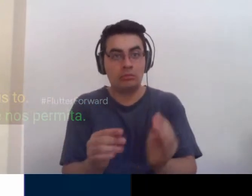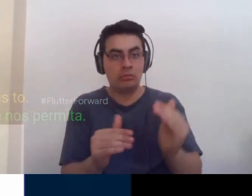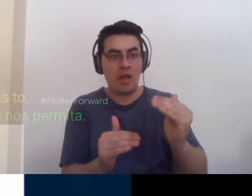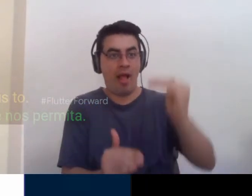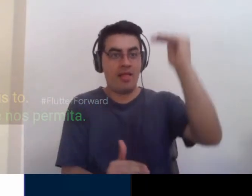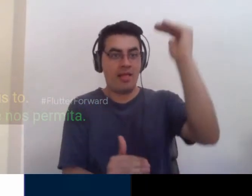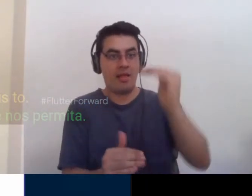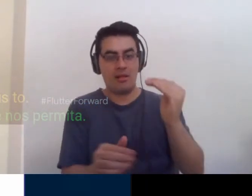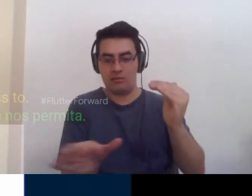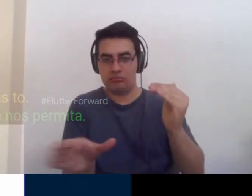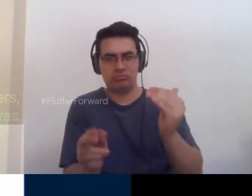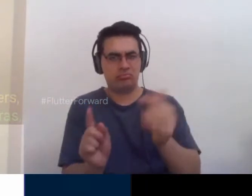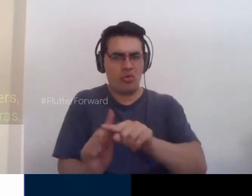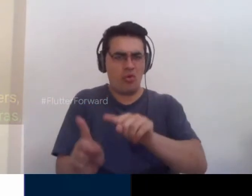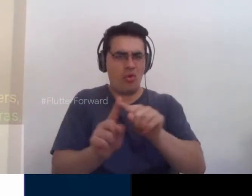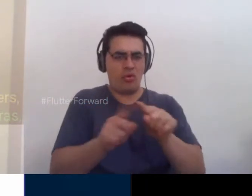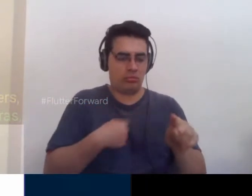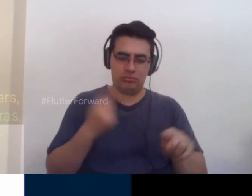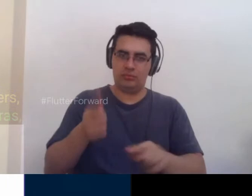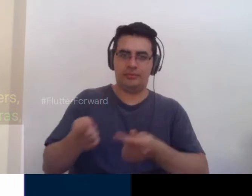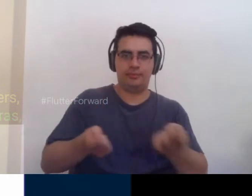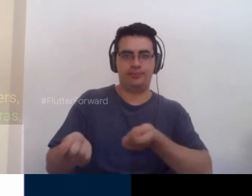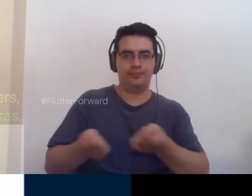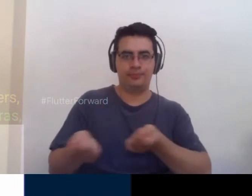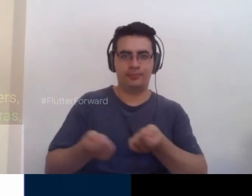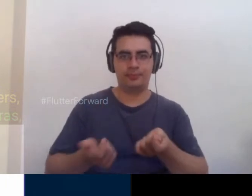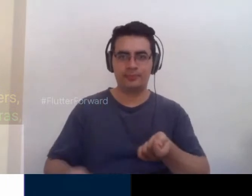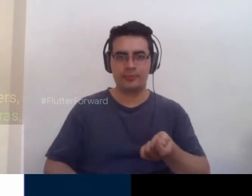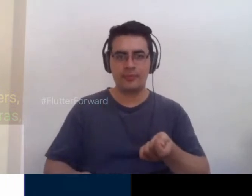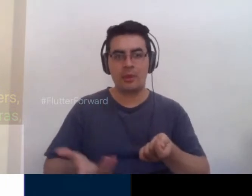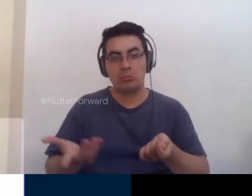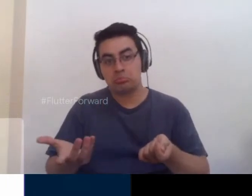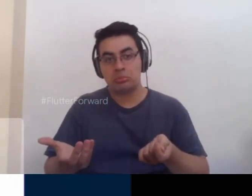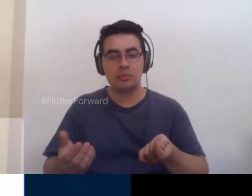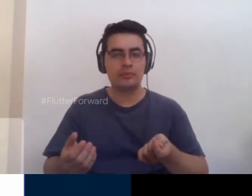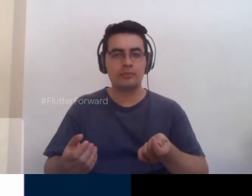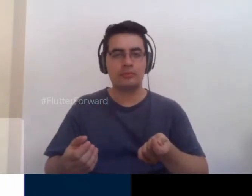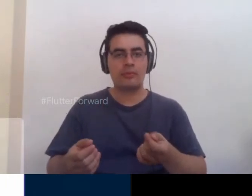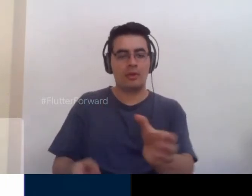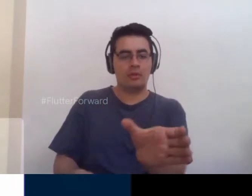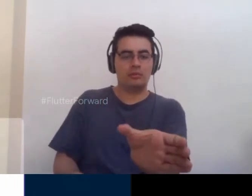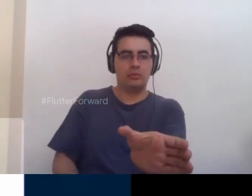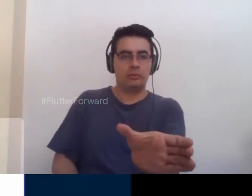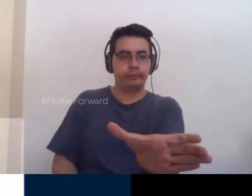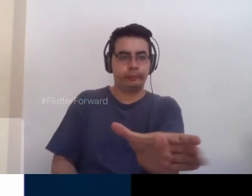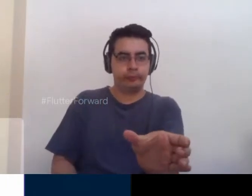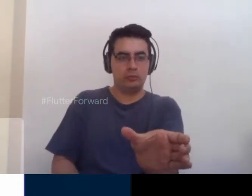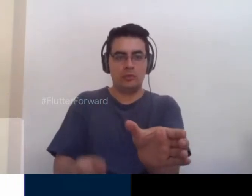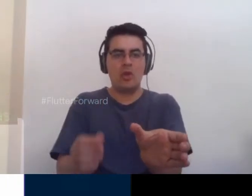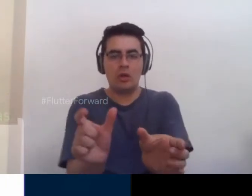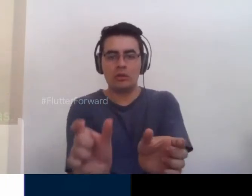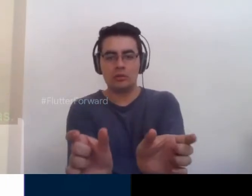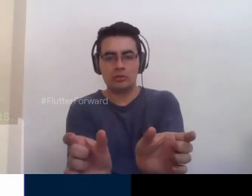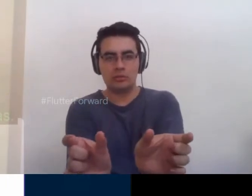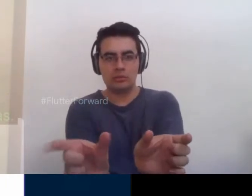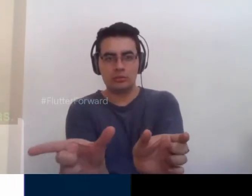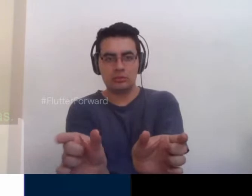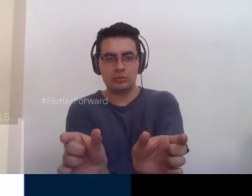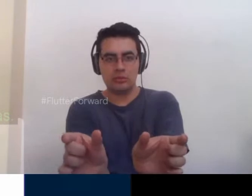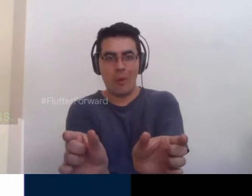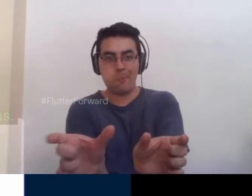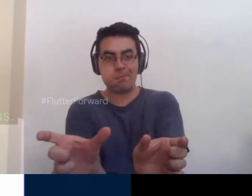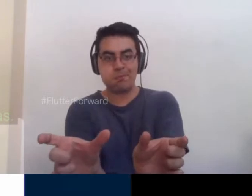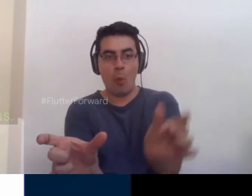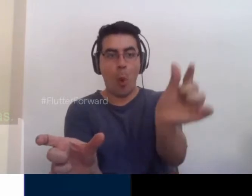allows us to. This could include things like the width of the letters, the relative size of different parts, all kinds of